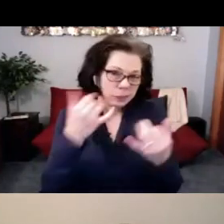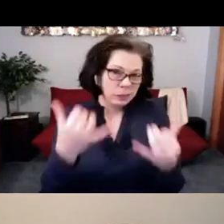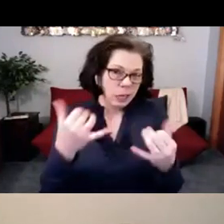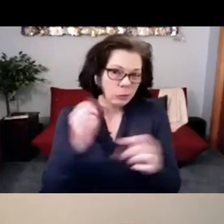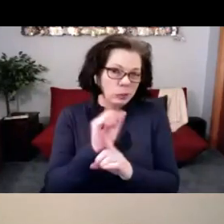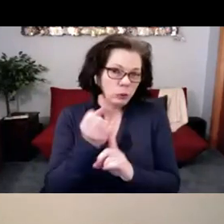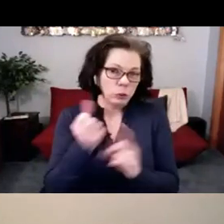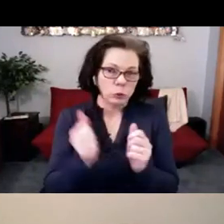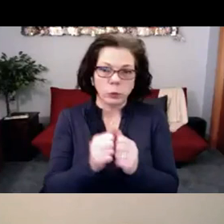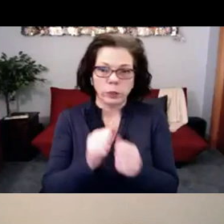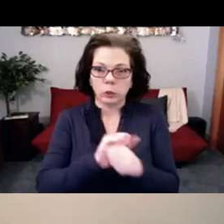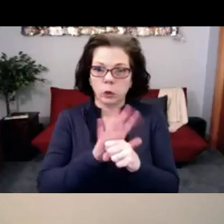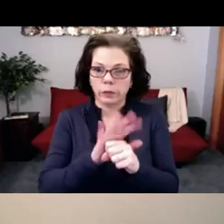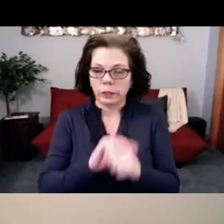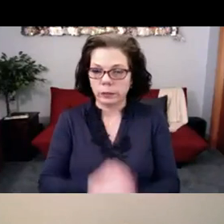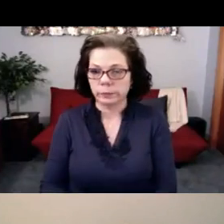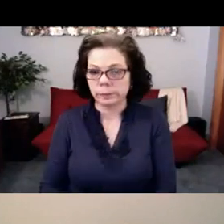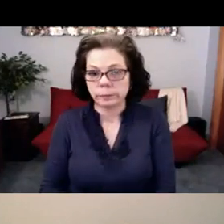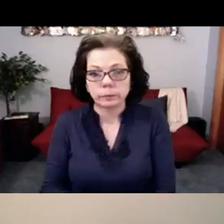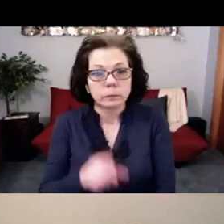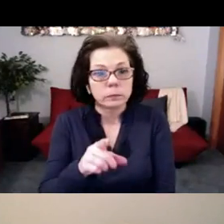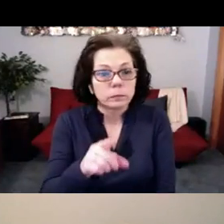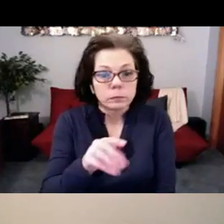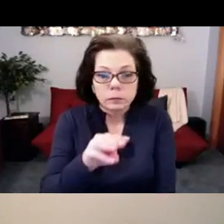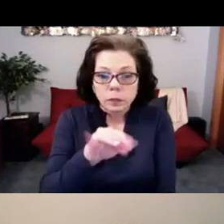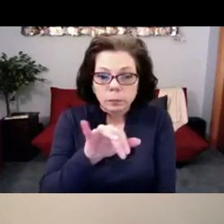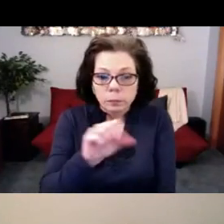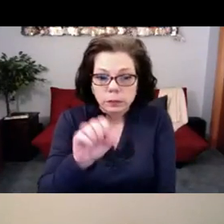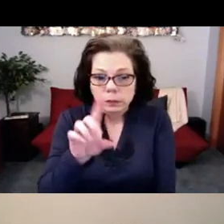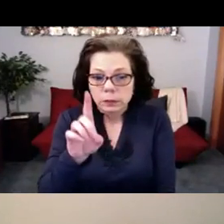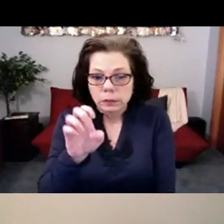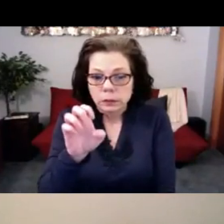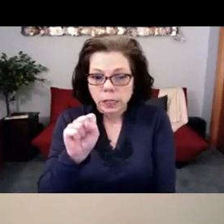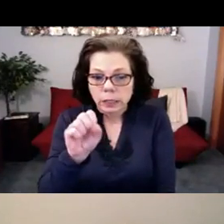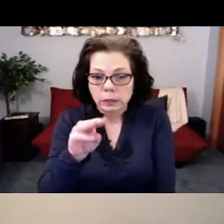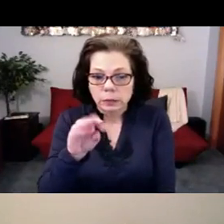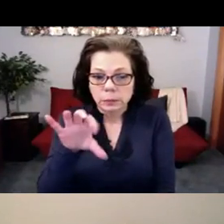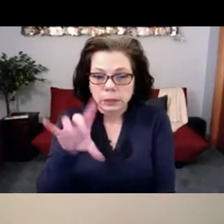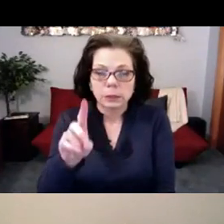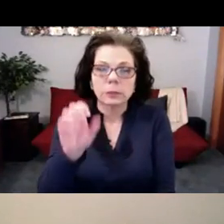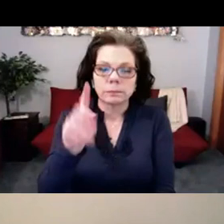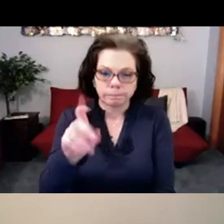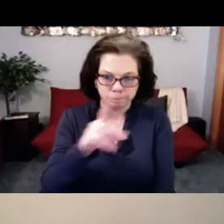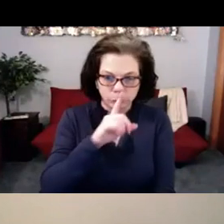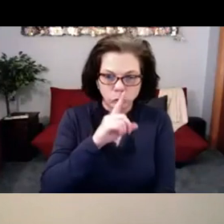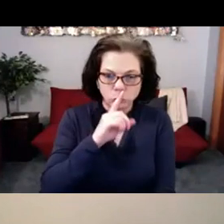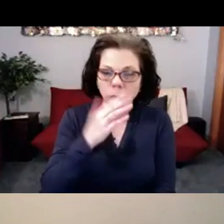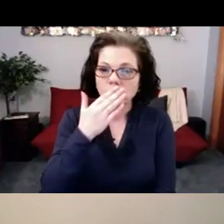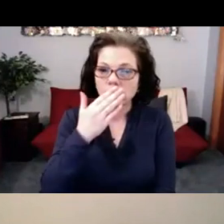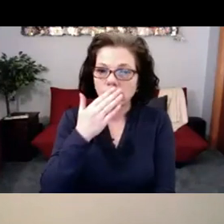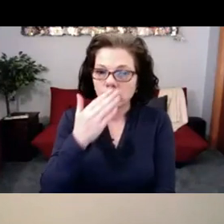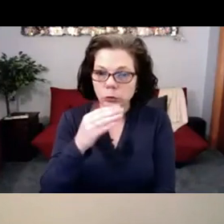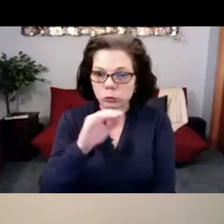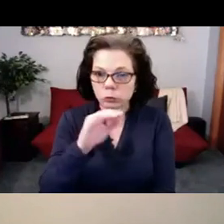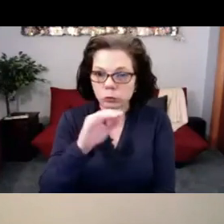COVID. Ms. Desmond, can you share a little bit? Sure. Thank you, Jeffrey, and Dr. Boyd.